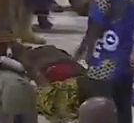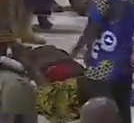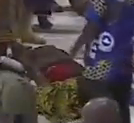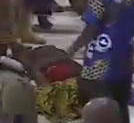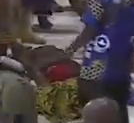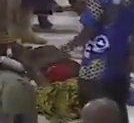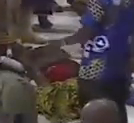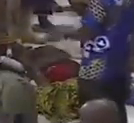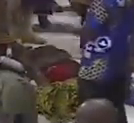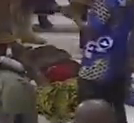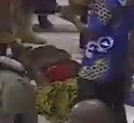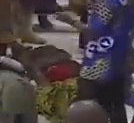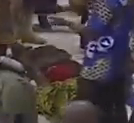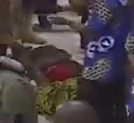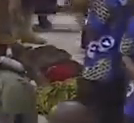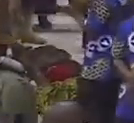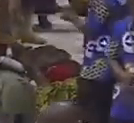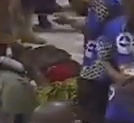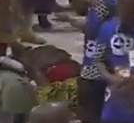Thank you, Father.